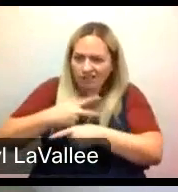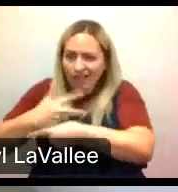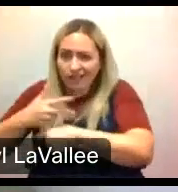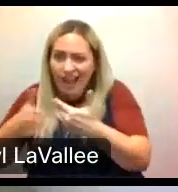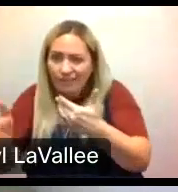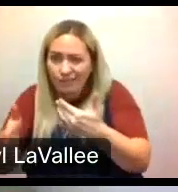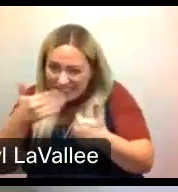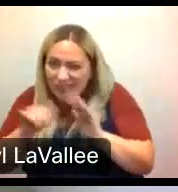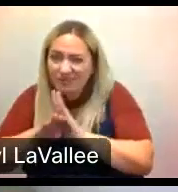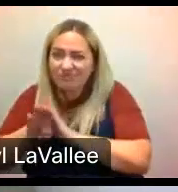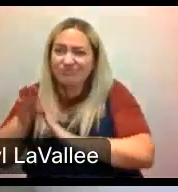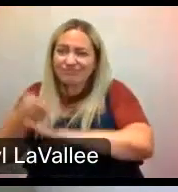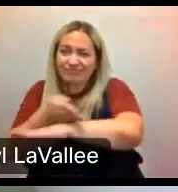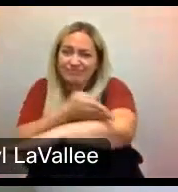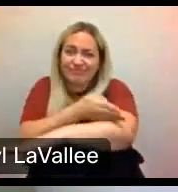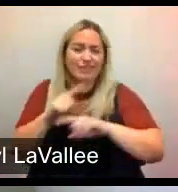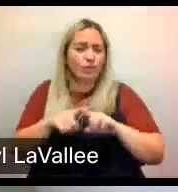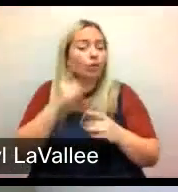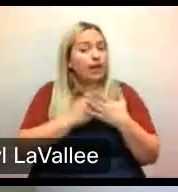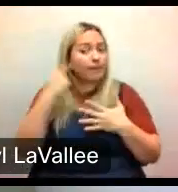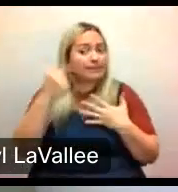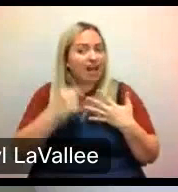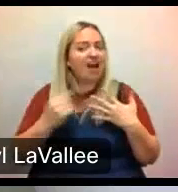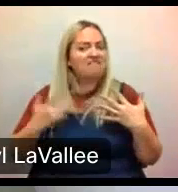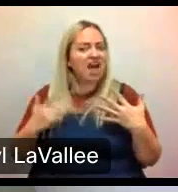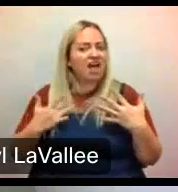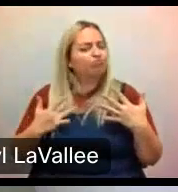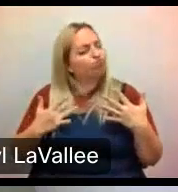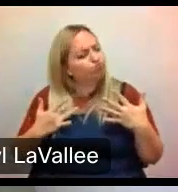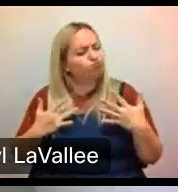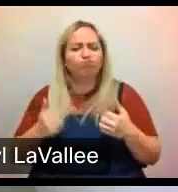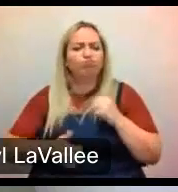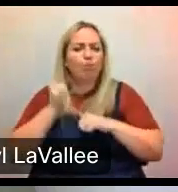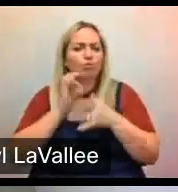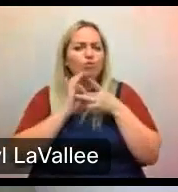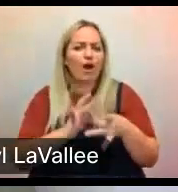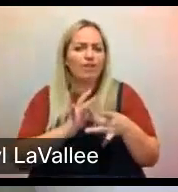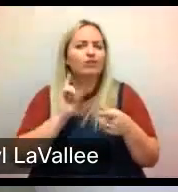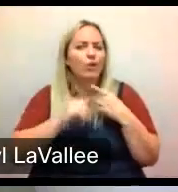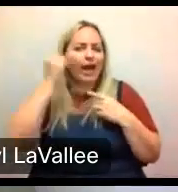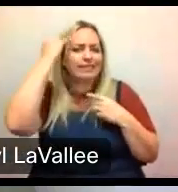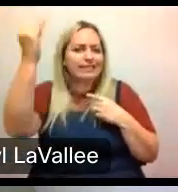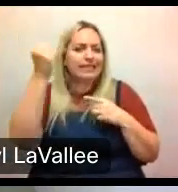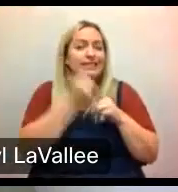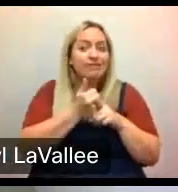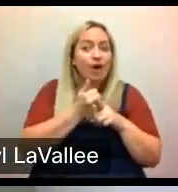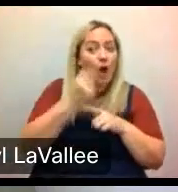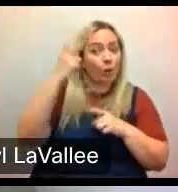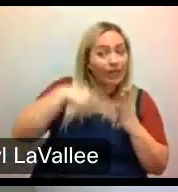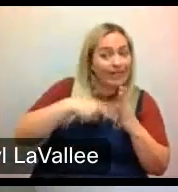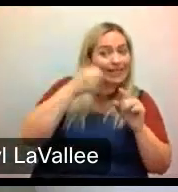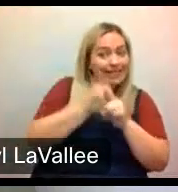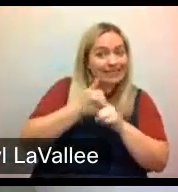the details that I felt were the most relevant to this idea that reading is a gym for your